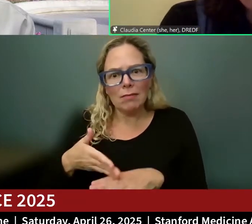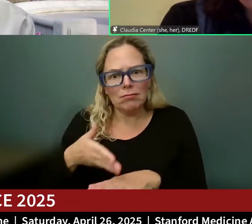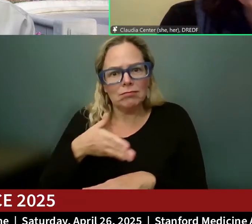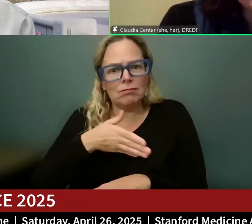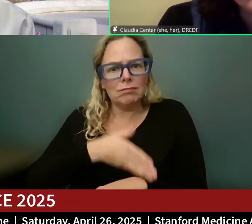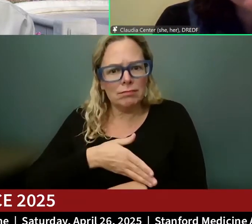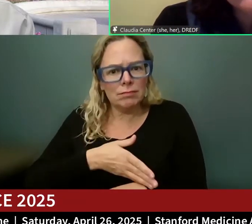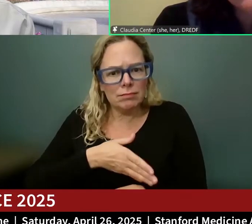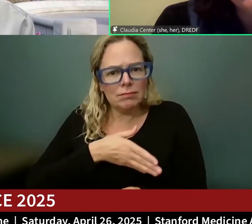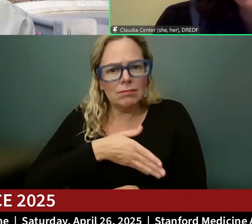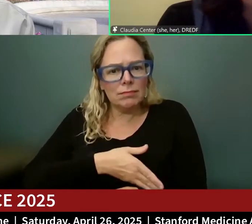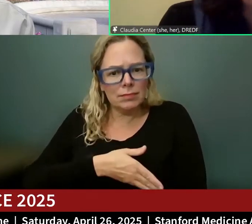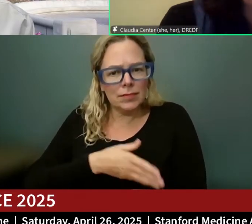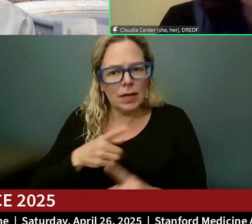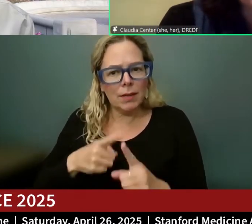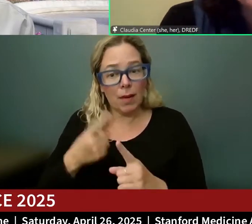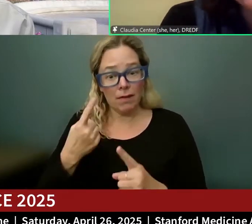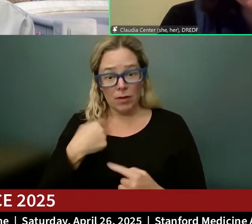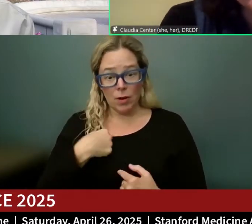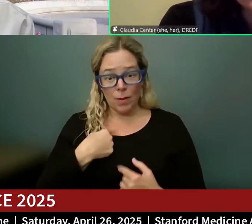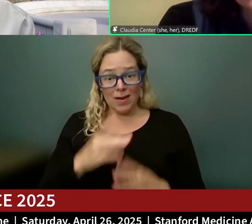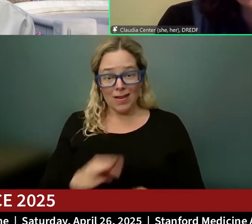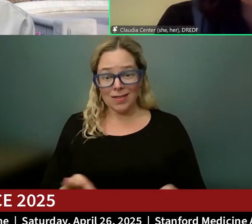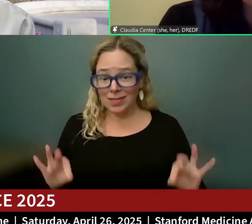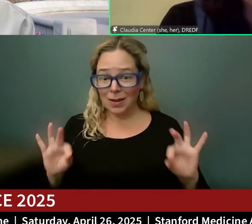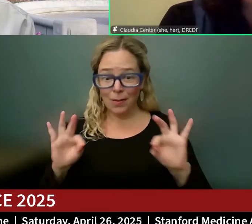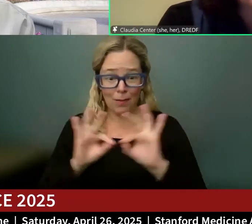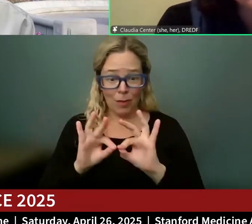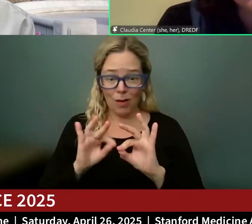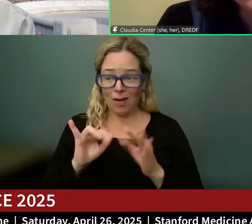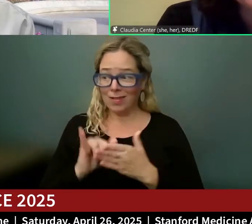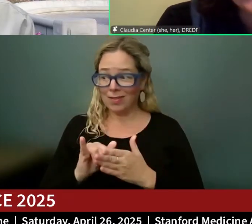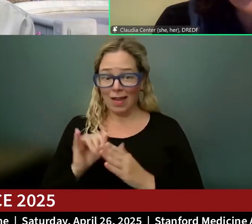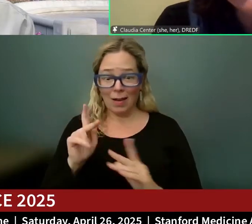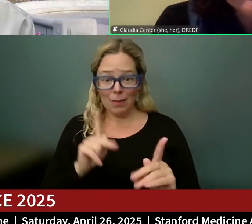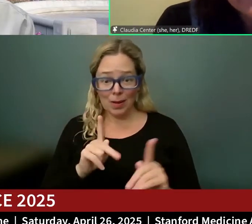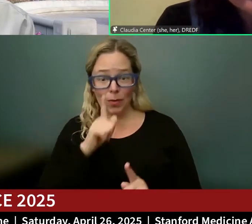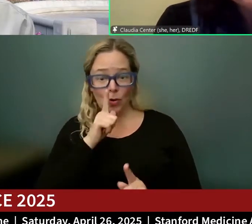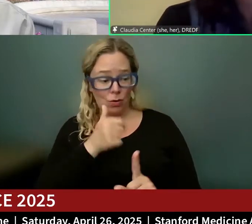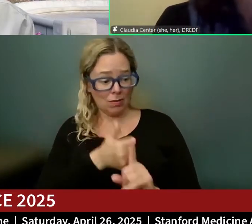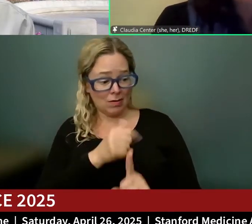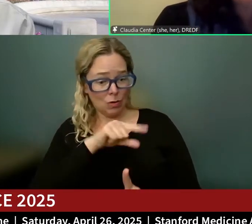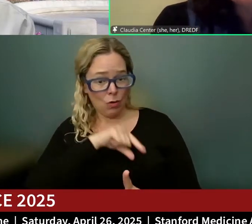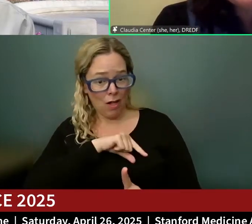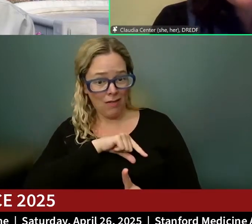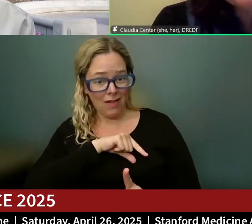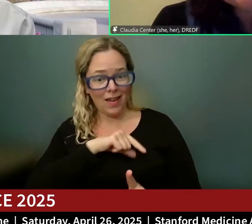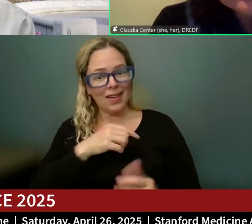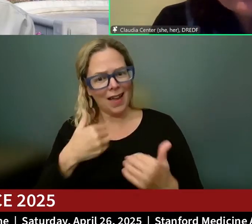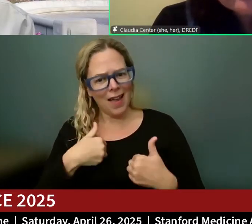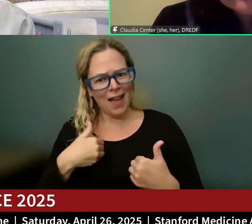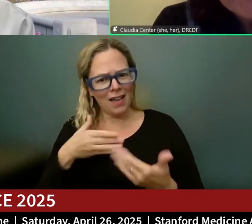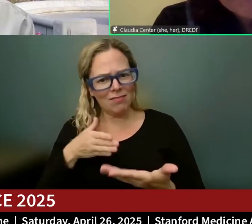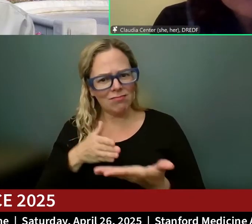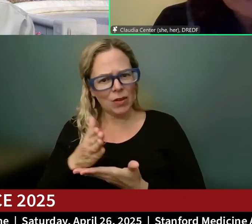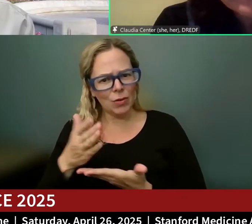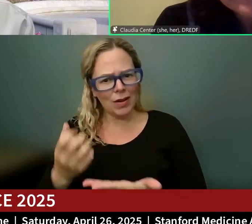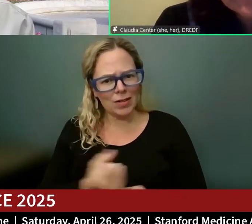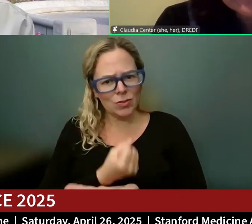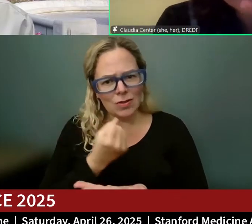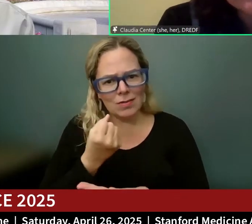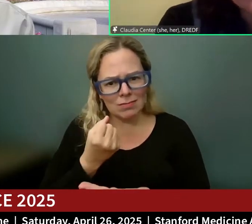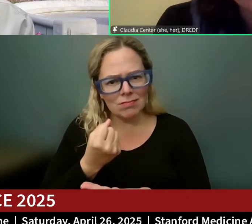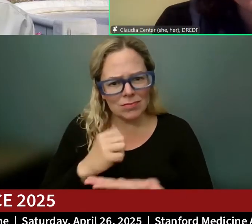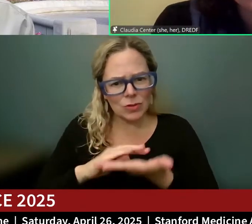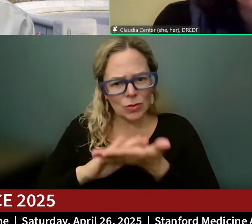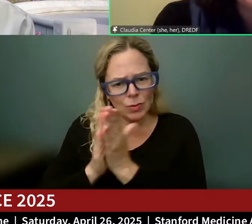for qualified people who want to become doctors or nurses have that chance. So